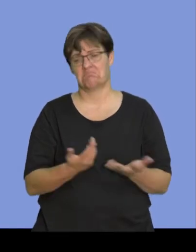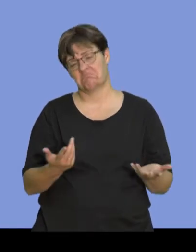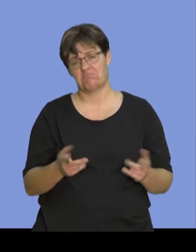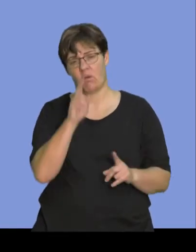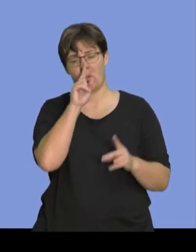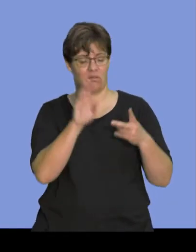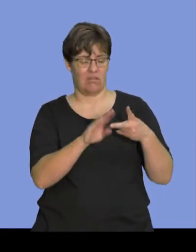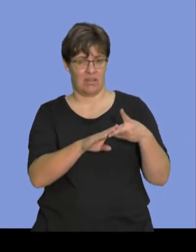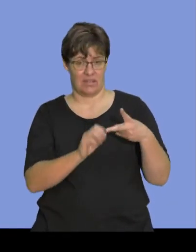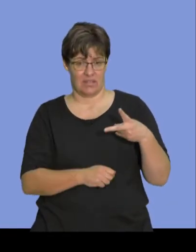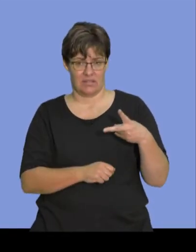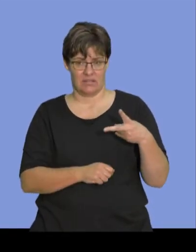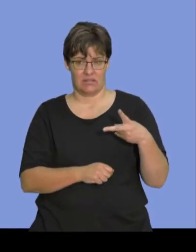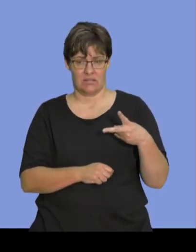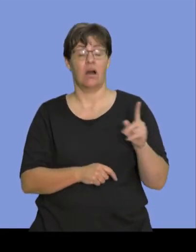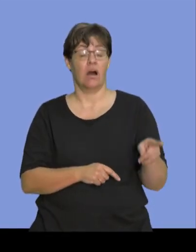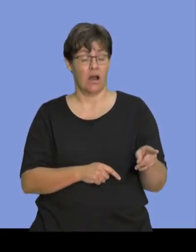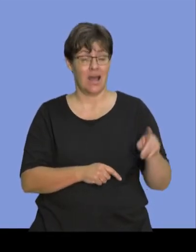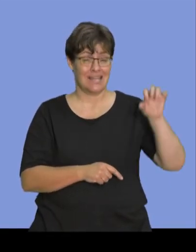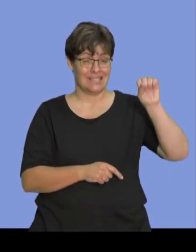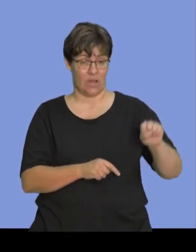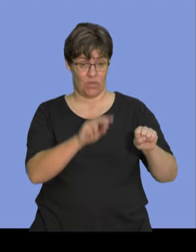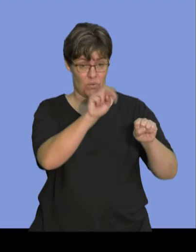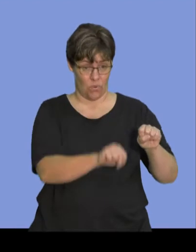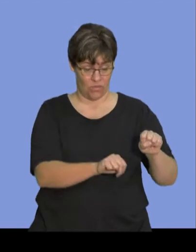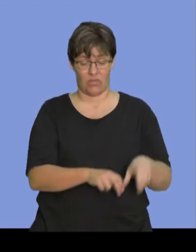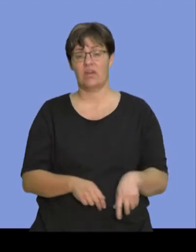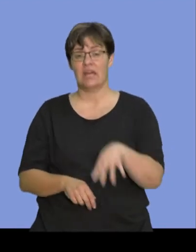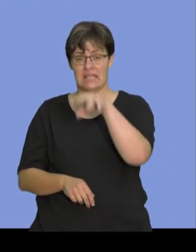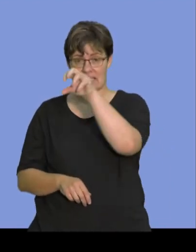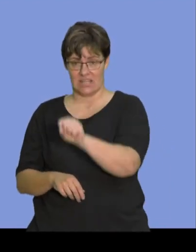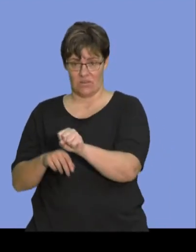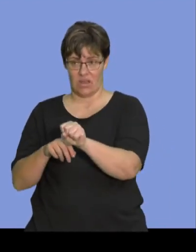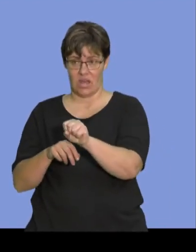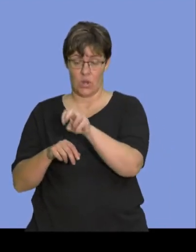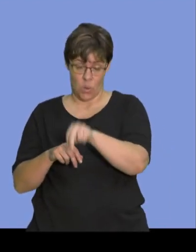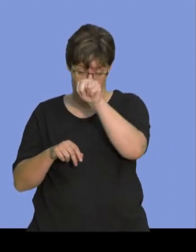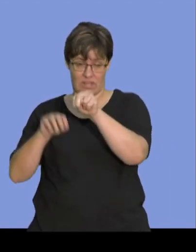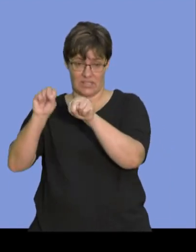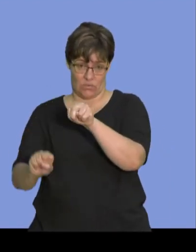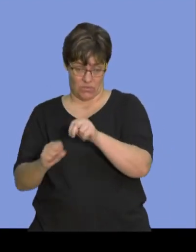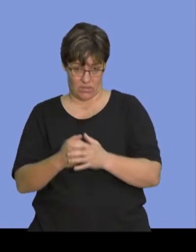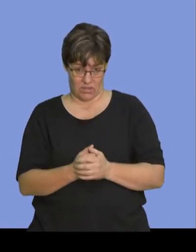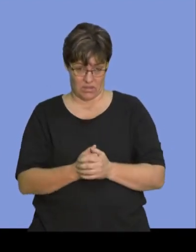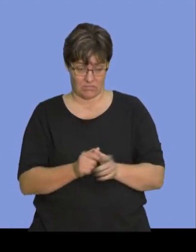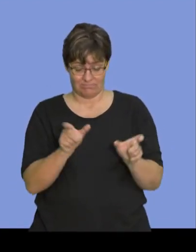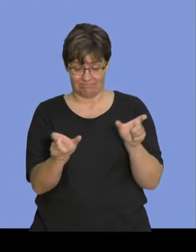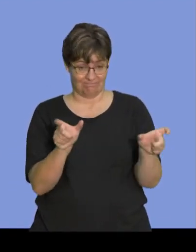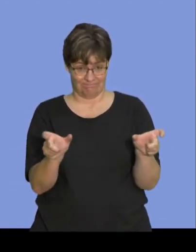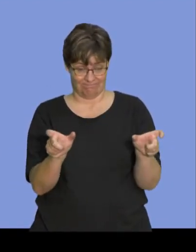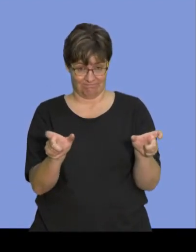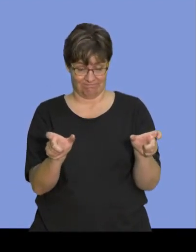case where we have got two like poles interacting with each other. In this case, we've got two bar